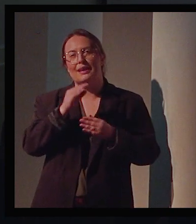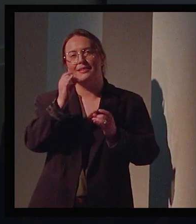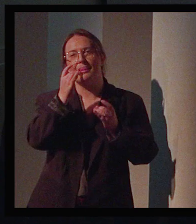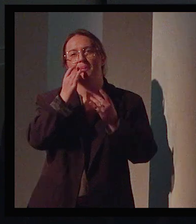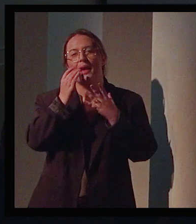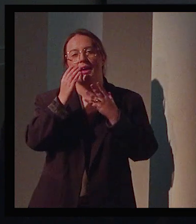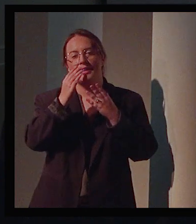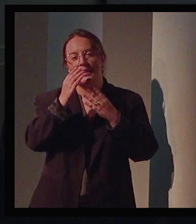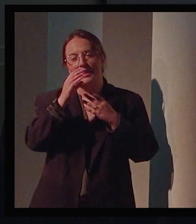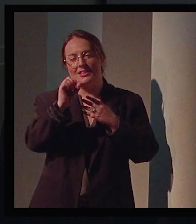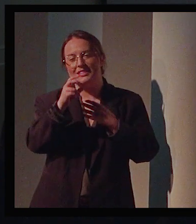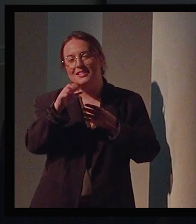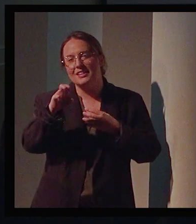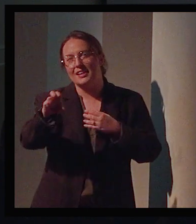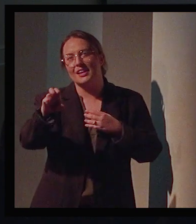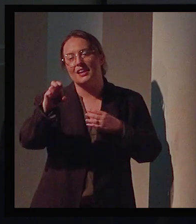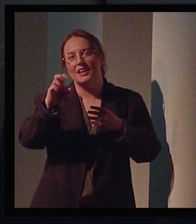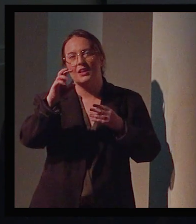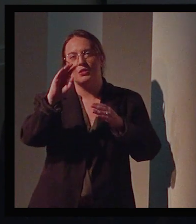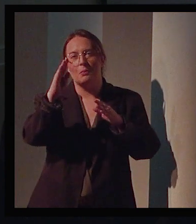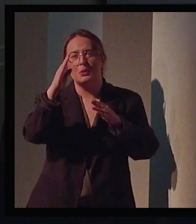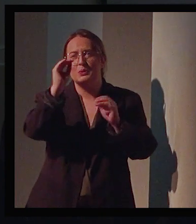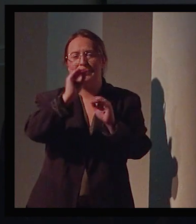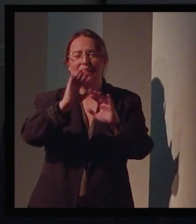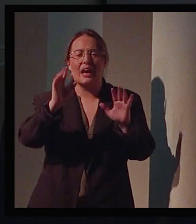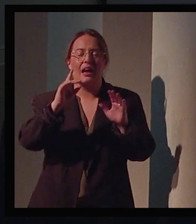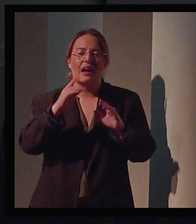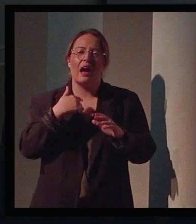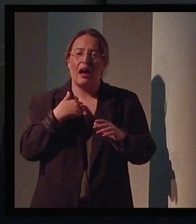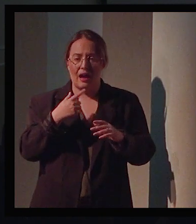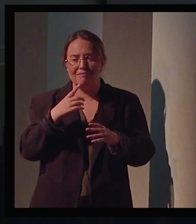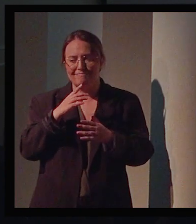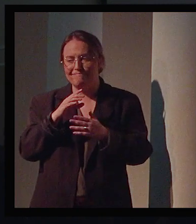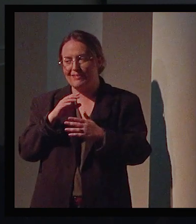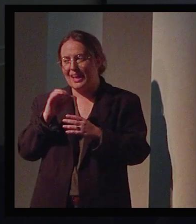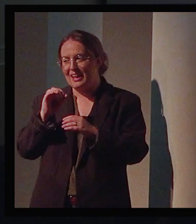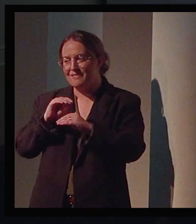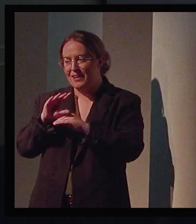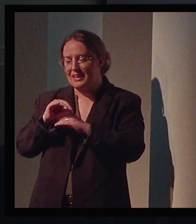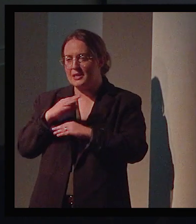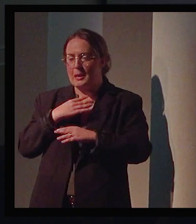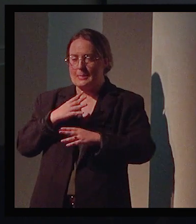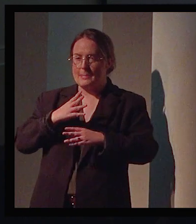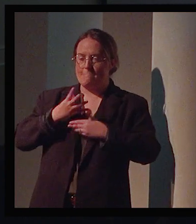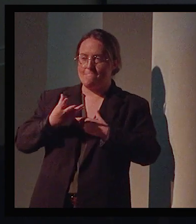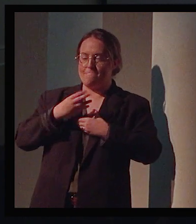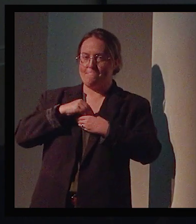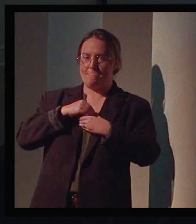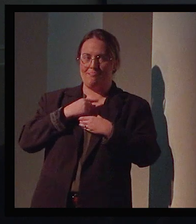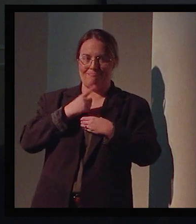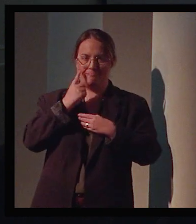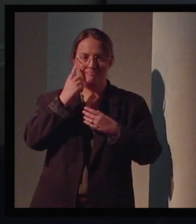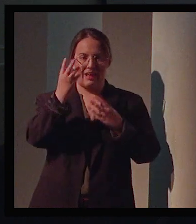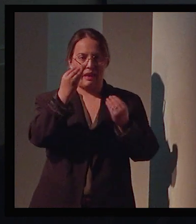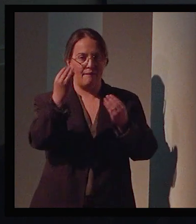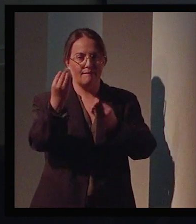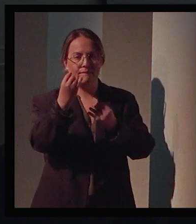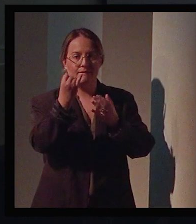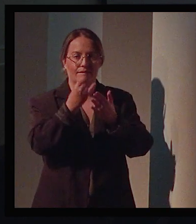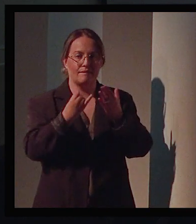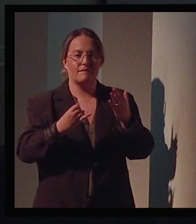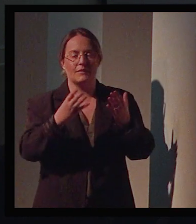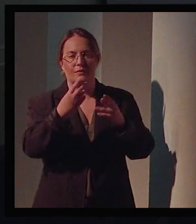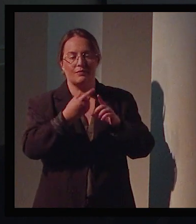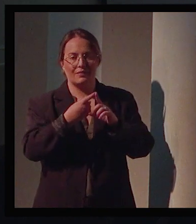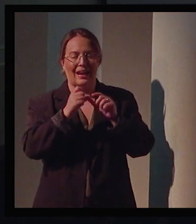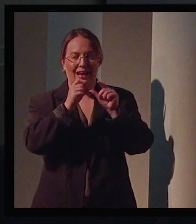his advice, and together we went on long outings during which I painted constantly from nature. I have said it before and can only repeat that